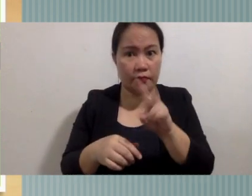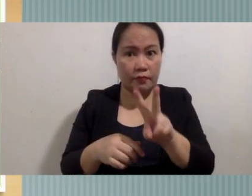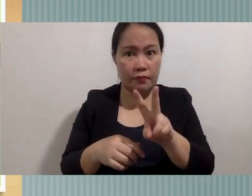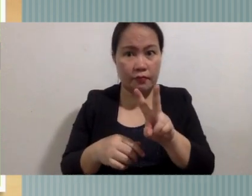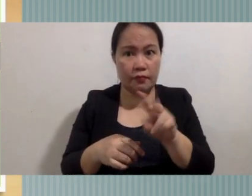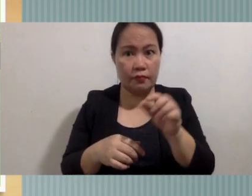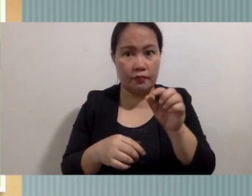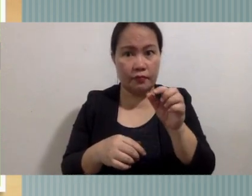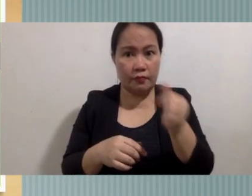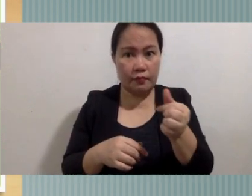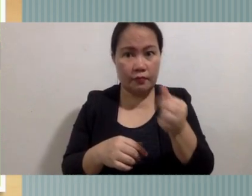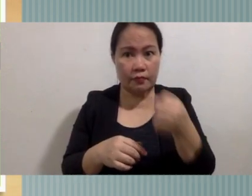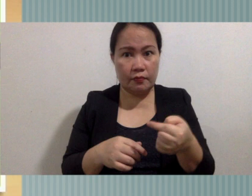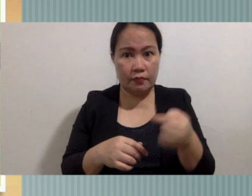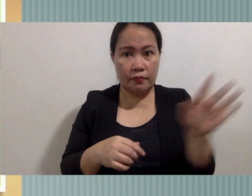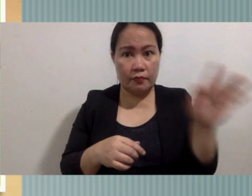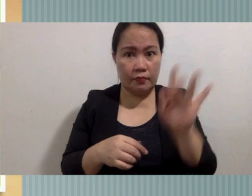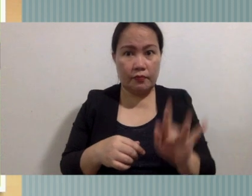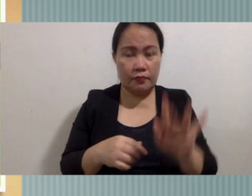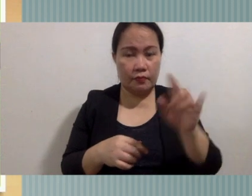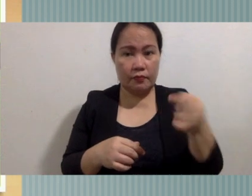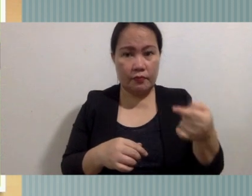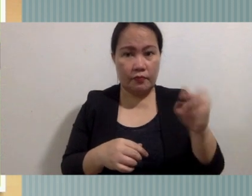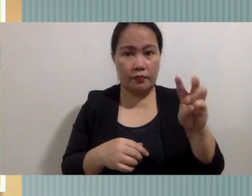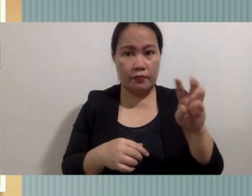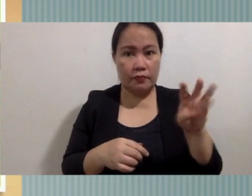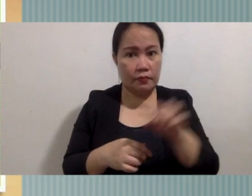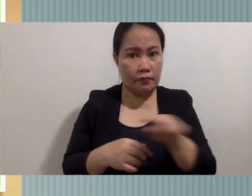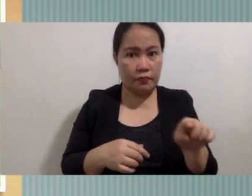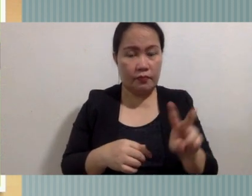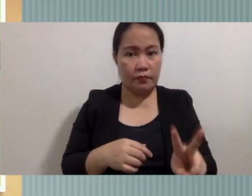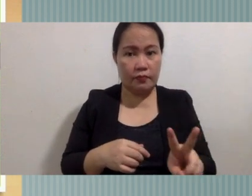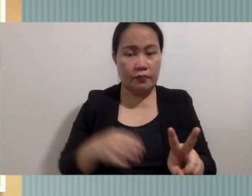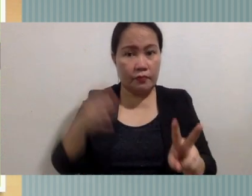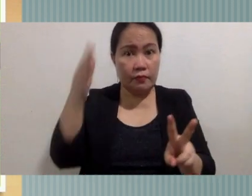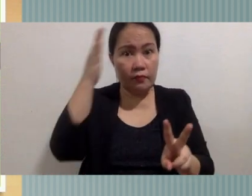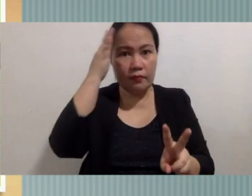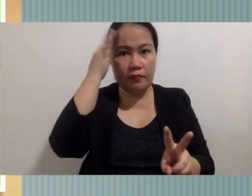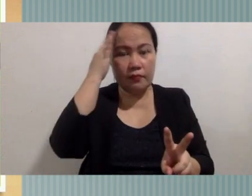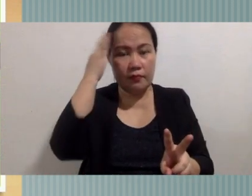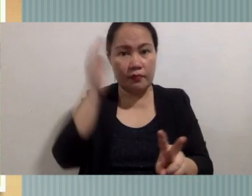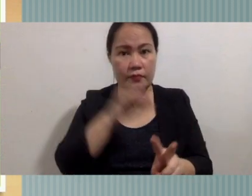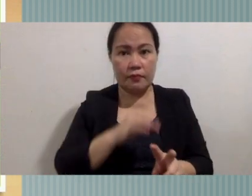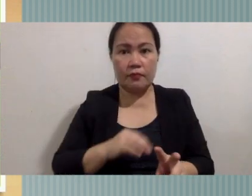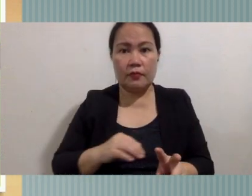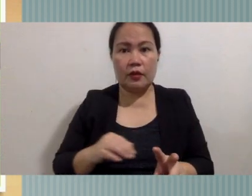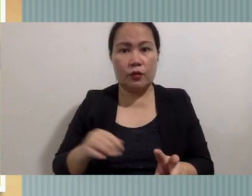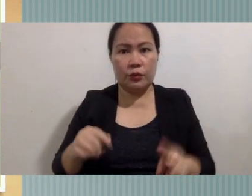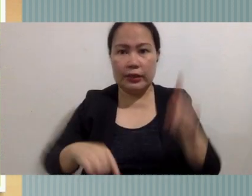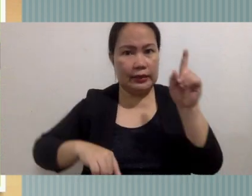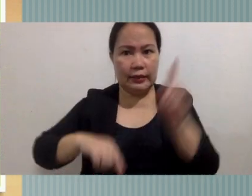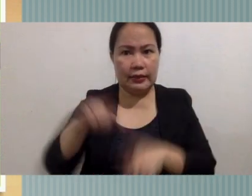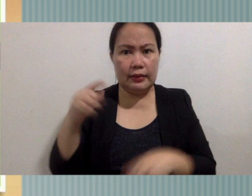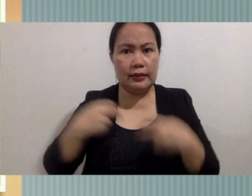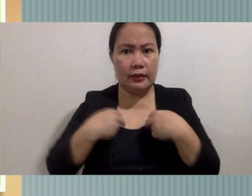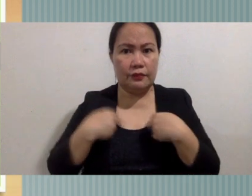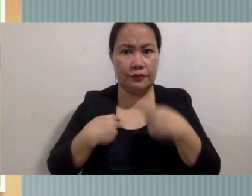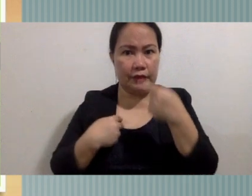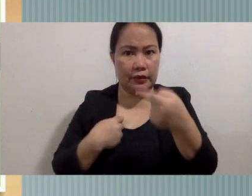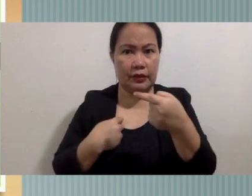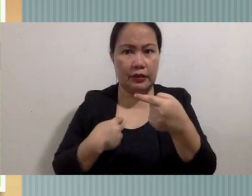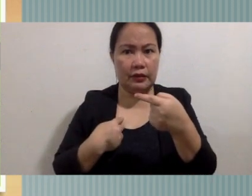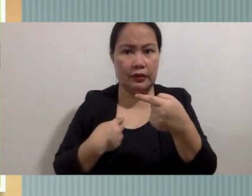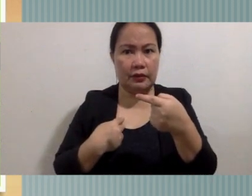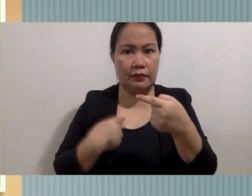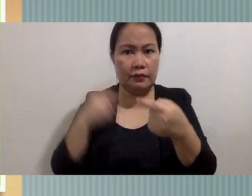have negative 2 plus square root of 16 over 2. Now, we all know that we